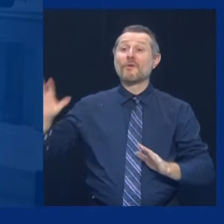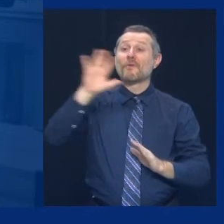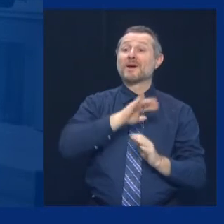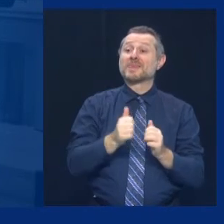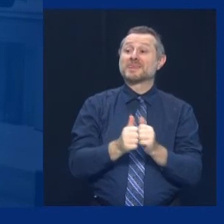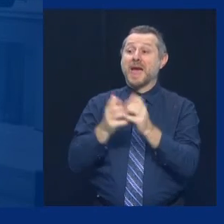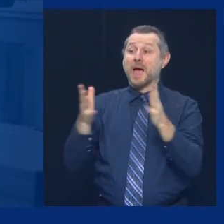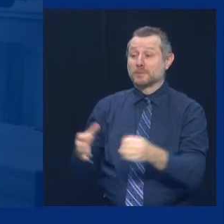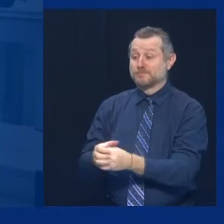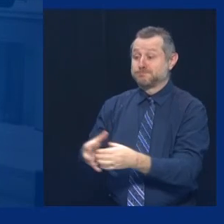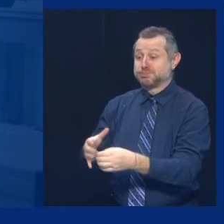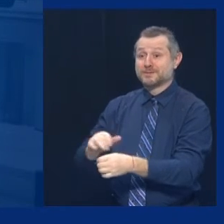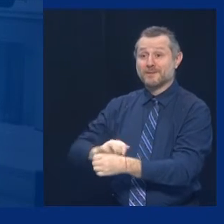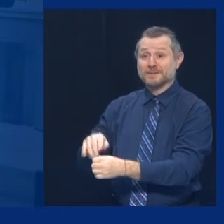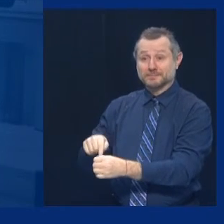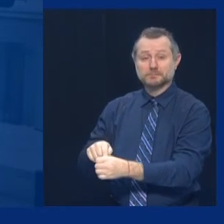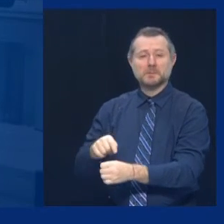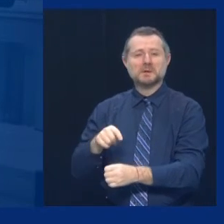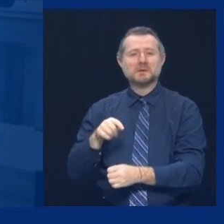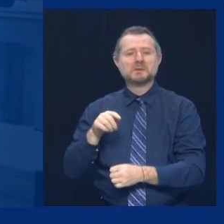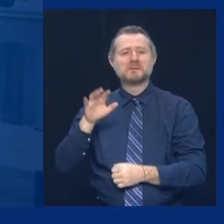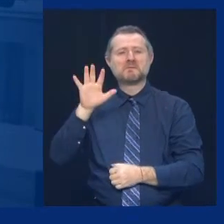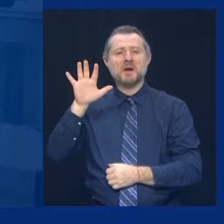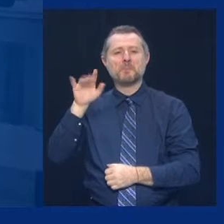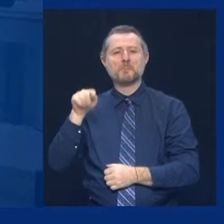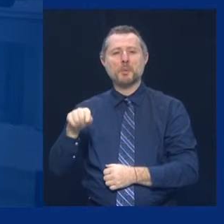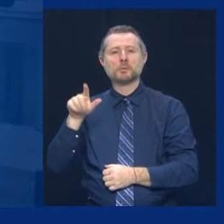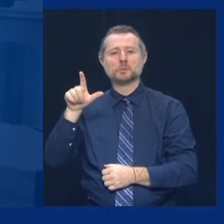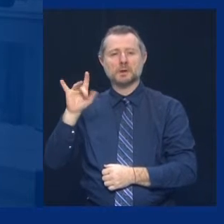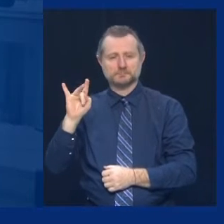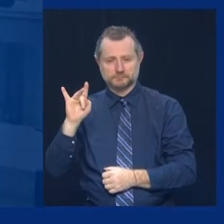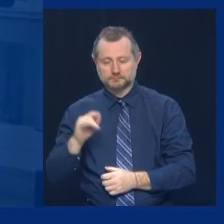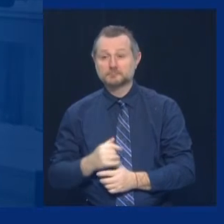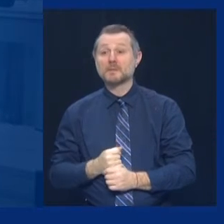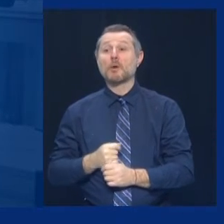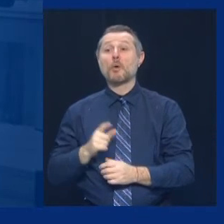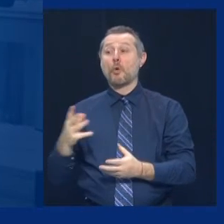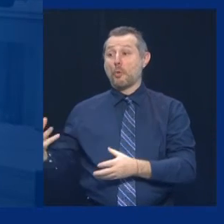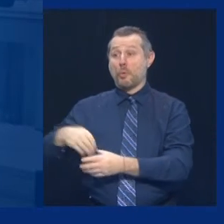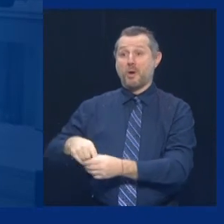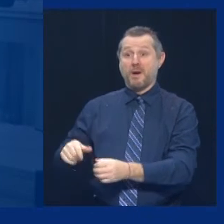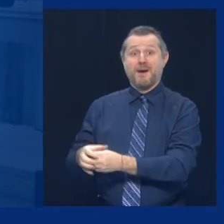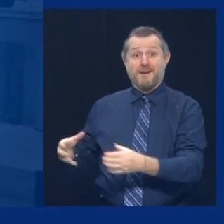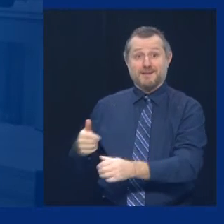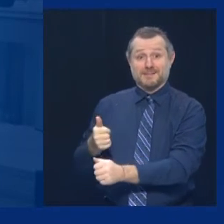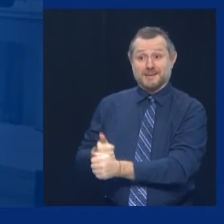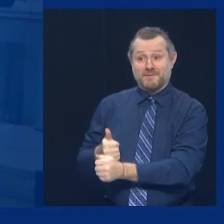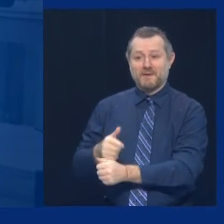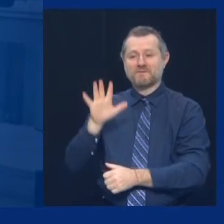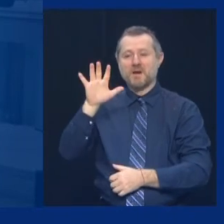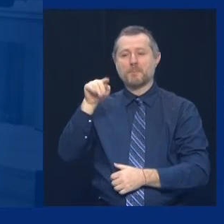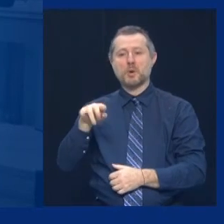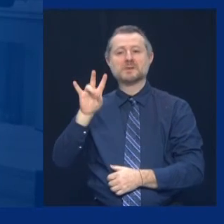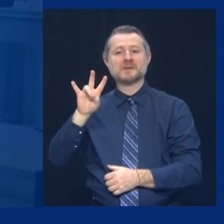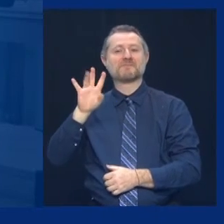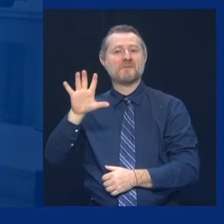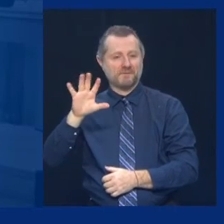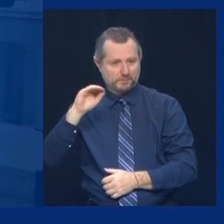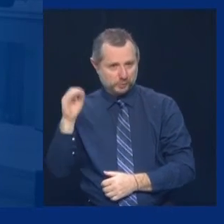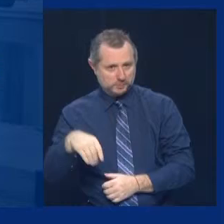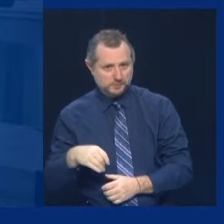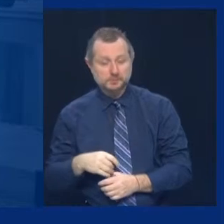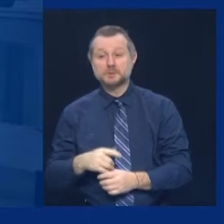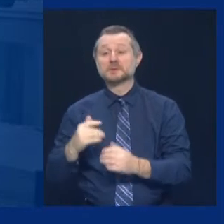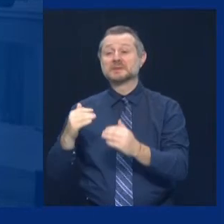microclusters, 5.28. Statewide positivity with microclusters, 5.75. Microclusters,